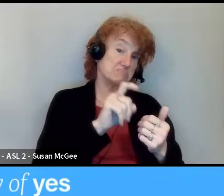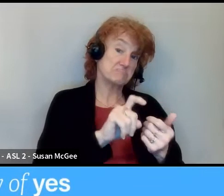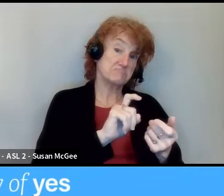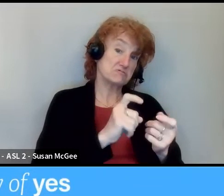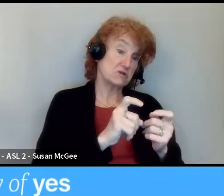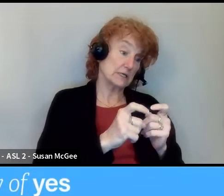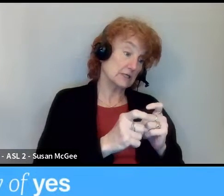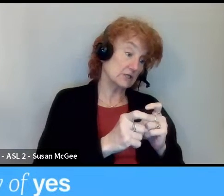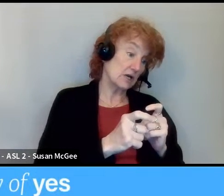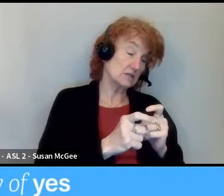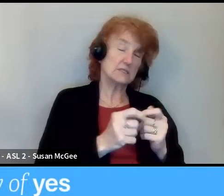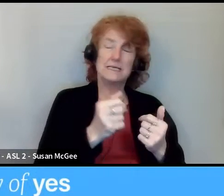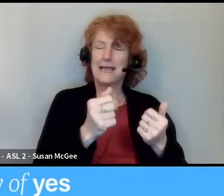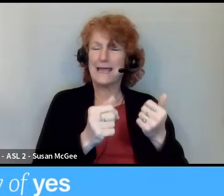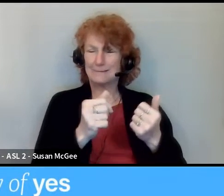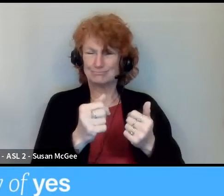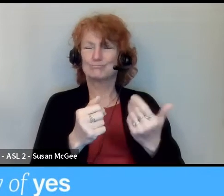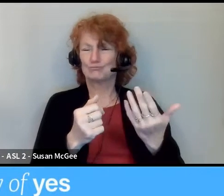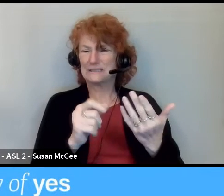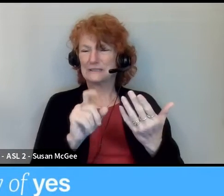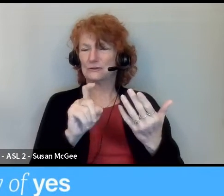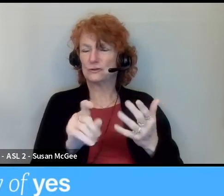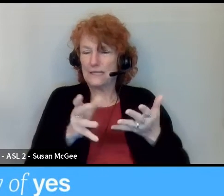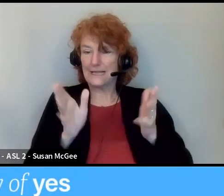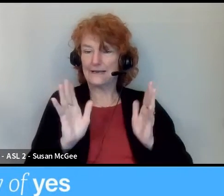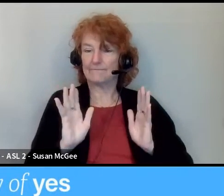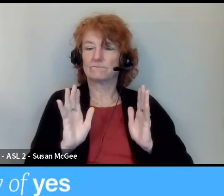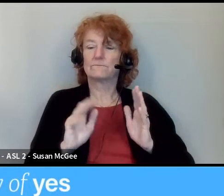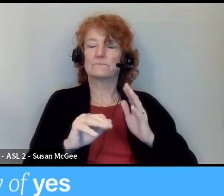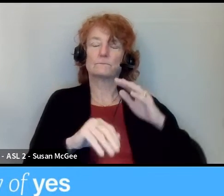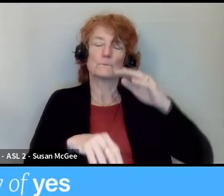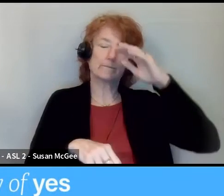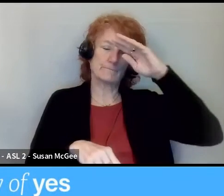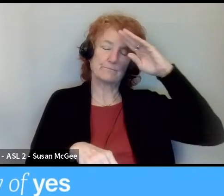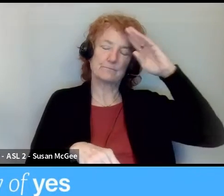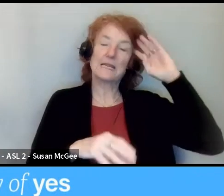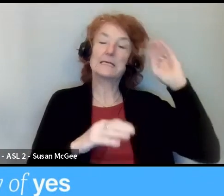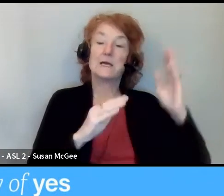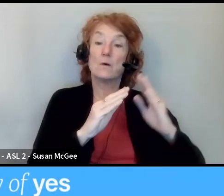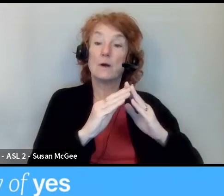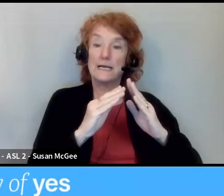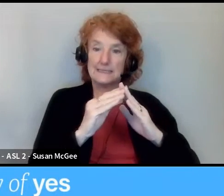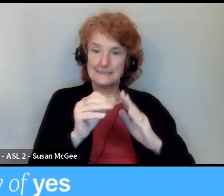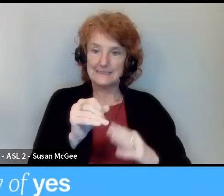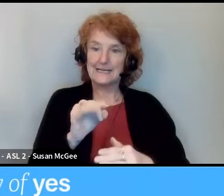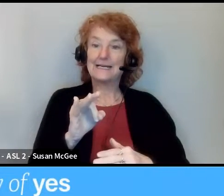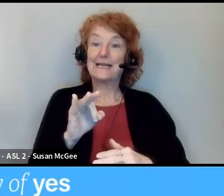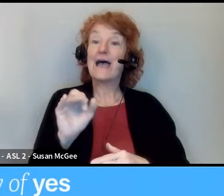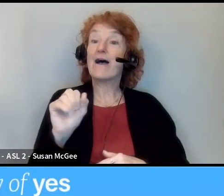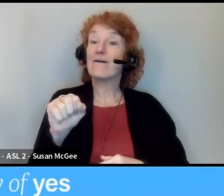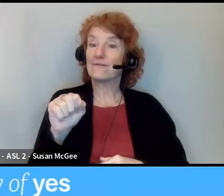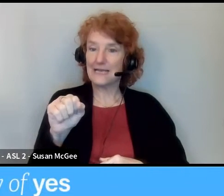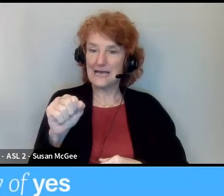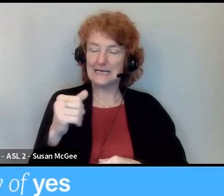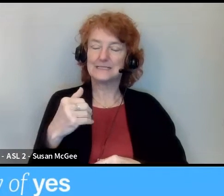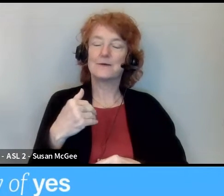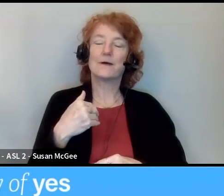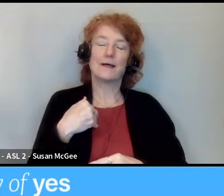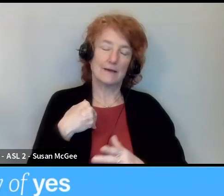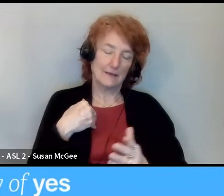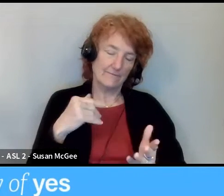to maintain. And while City of Yes for Housing Opportunity will have consequences for